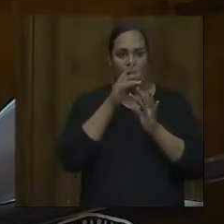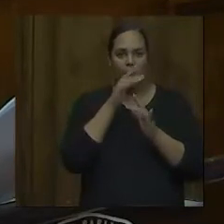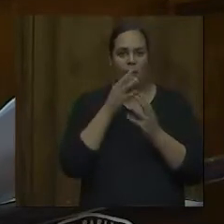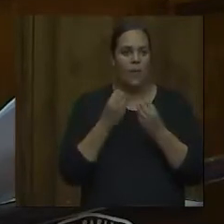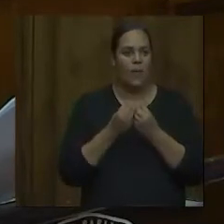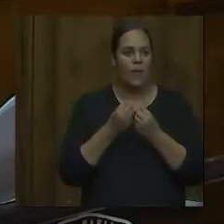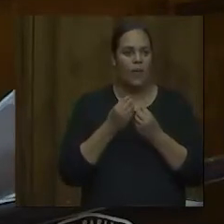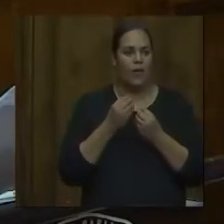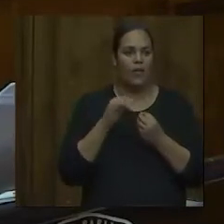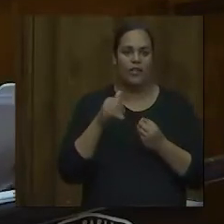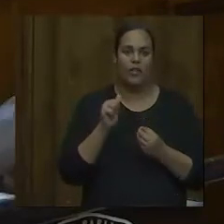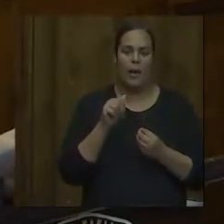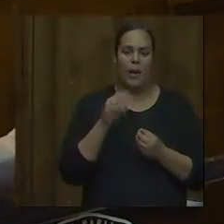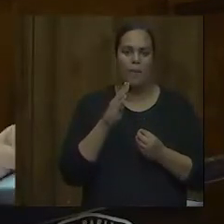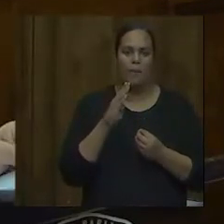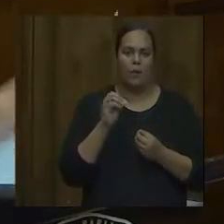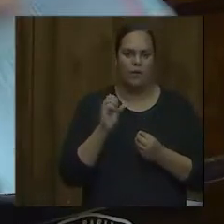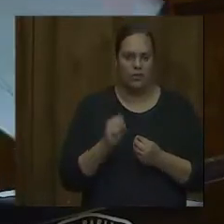has fused the genres.